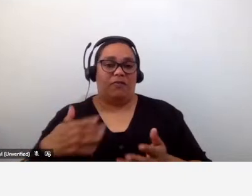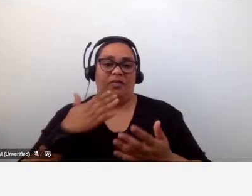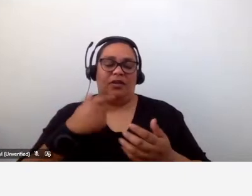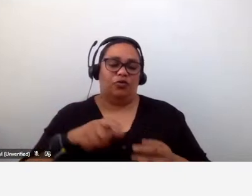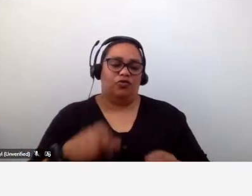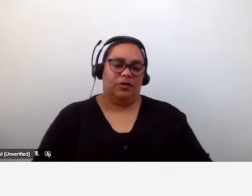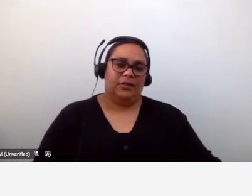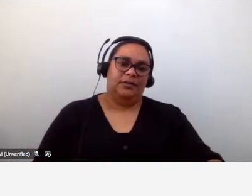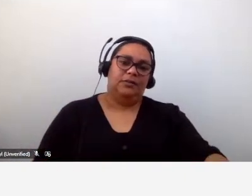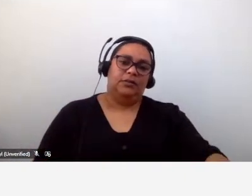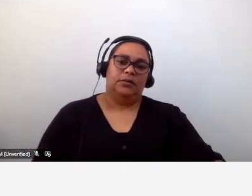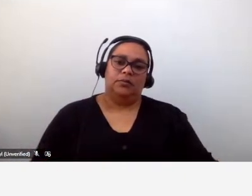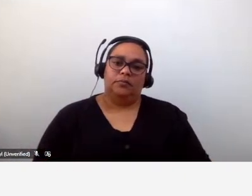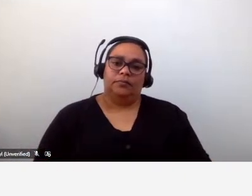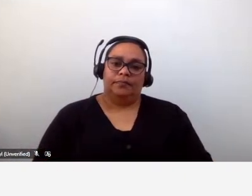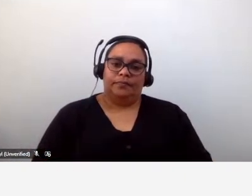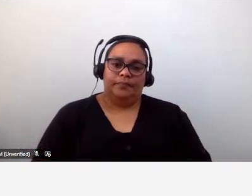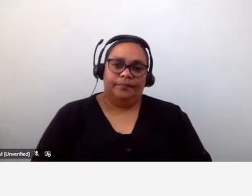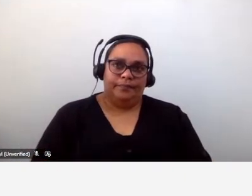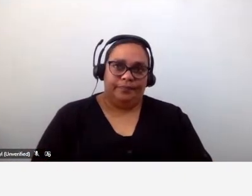Chair.